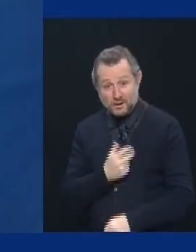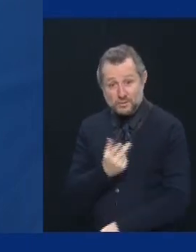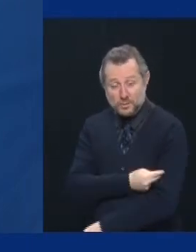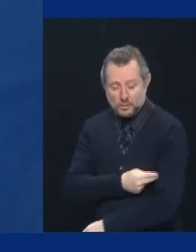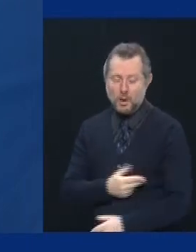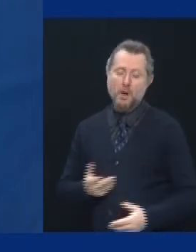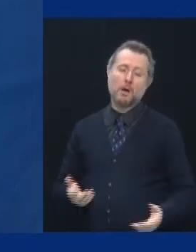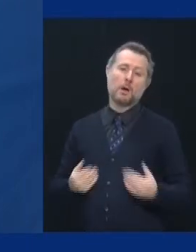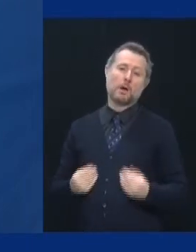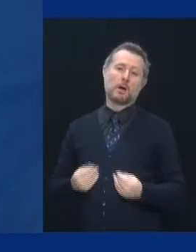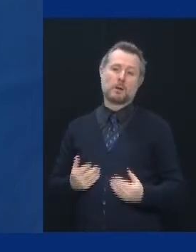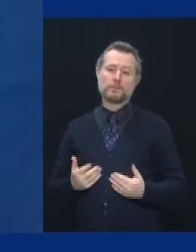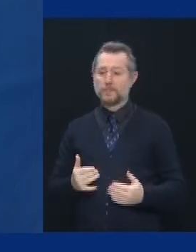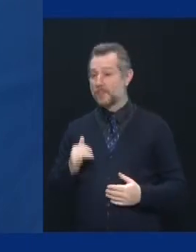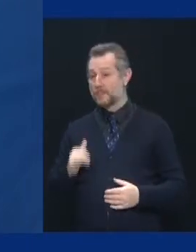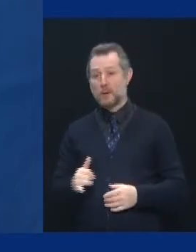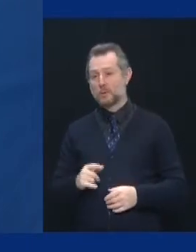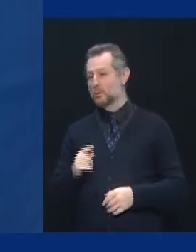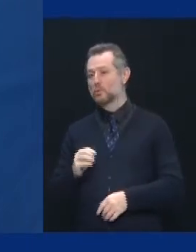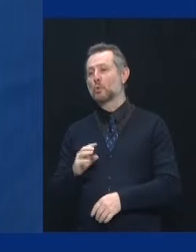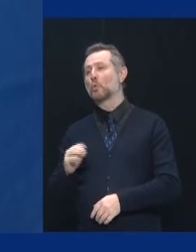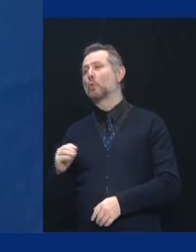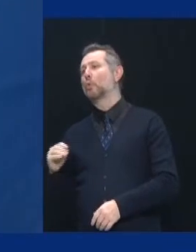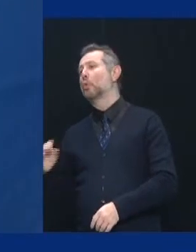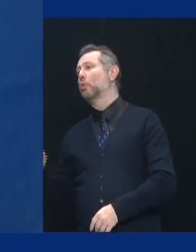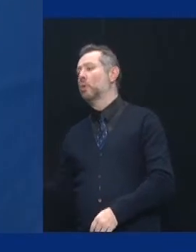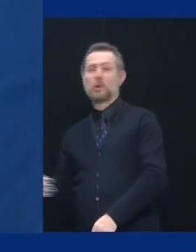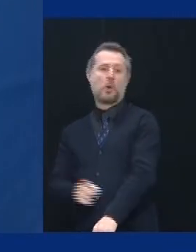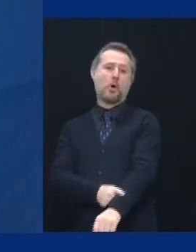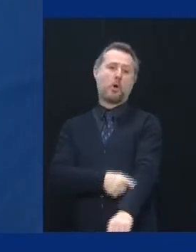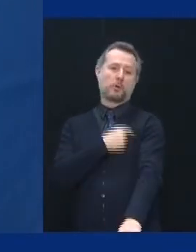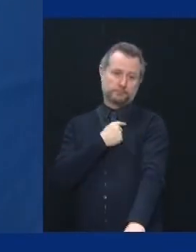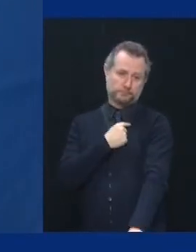is a lifetime. So I'm not really